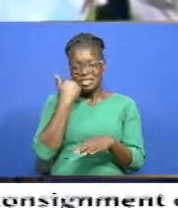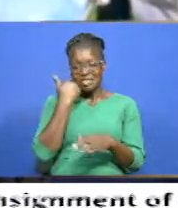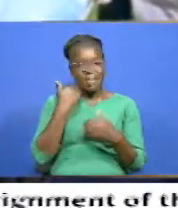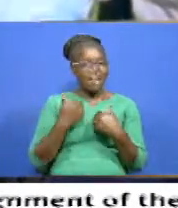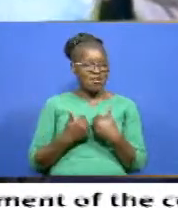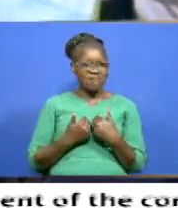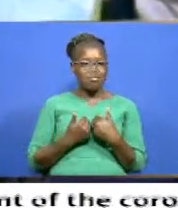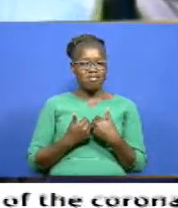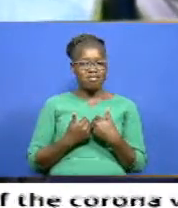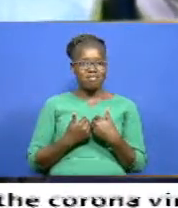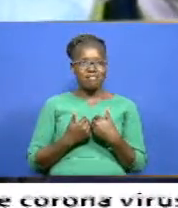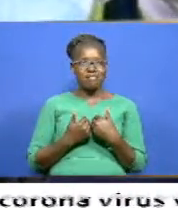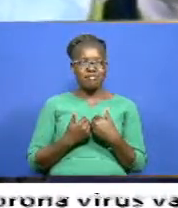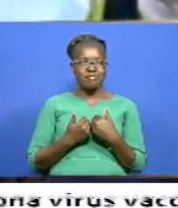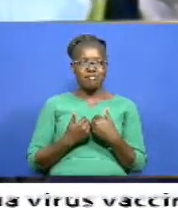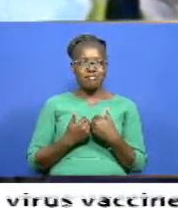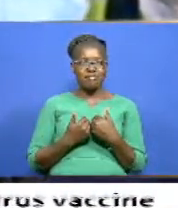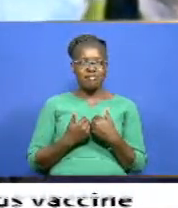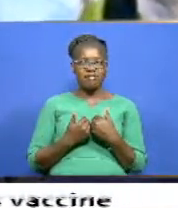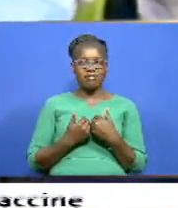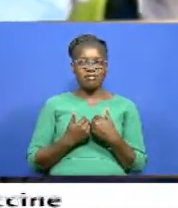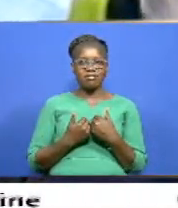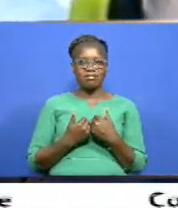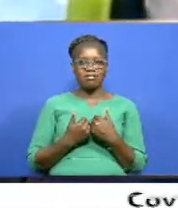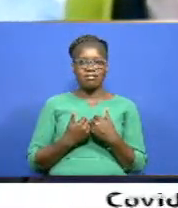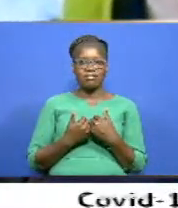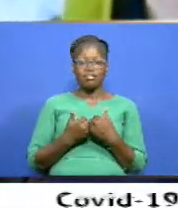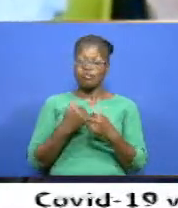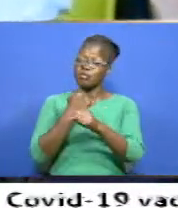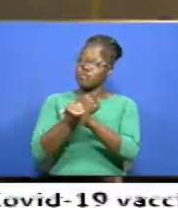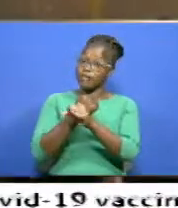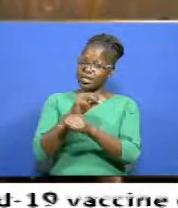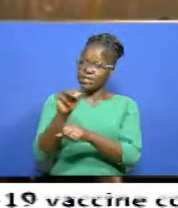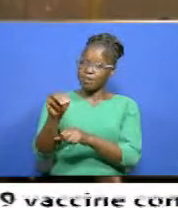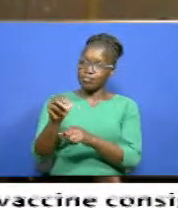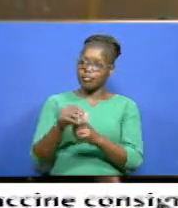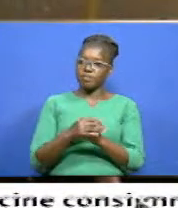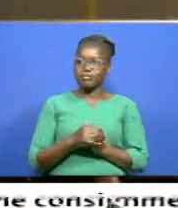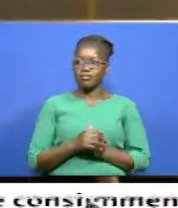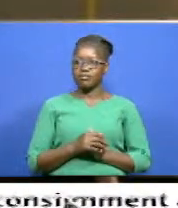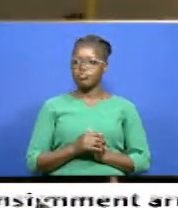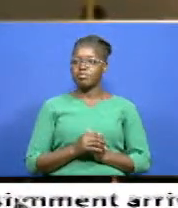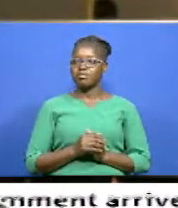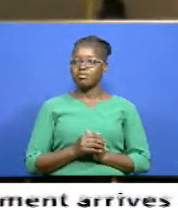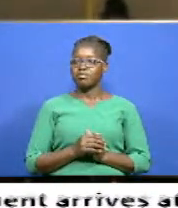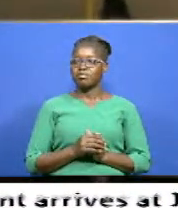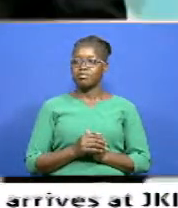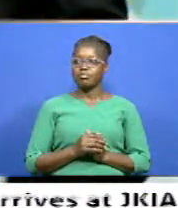got other diseases, so that we can also protect them.